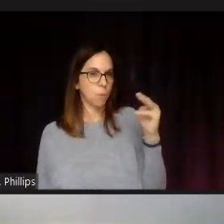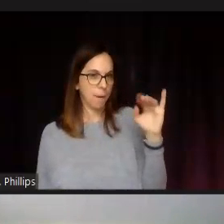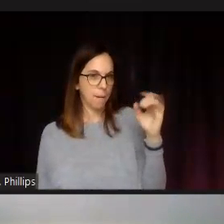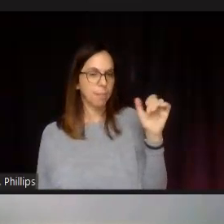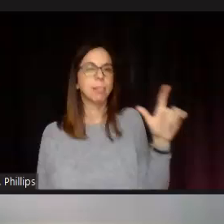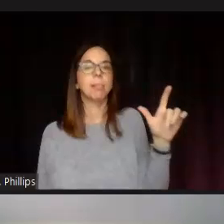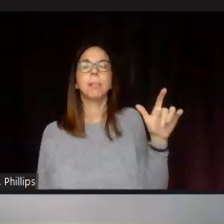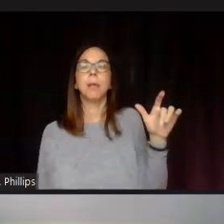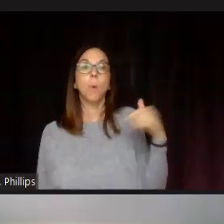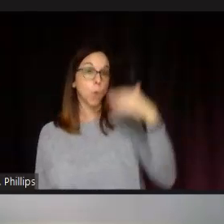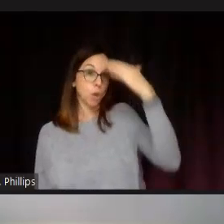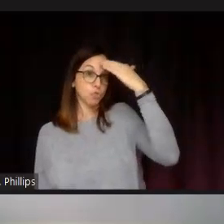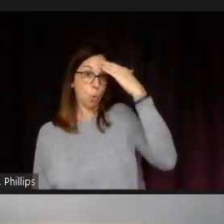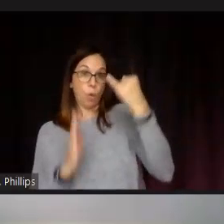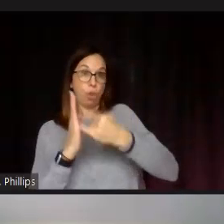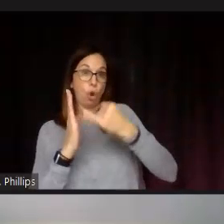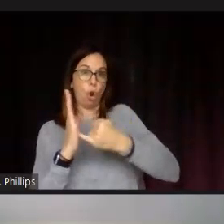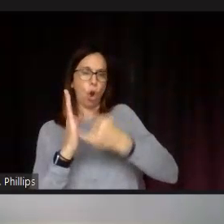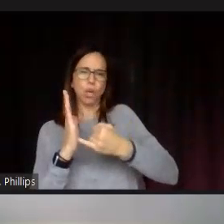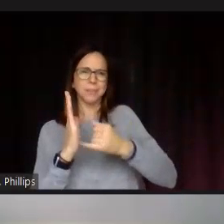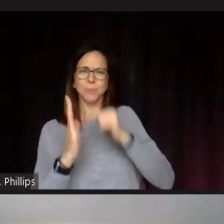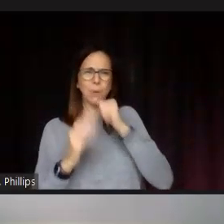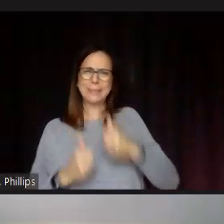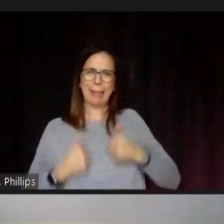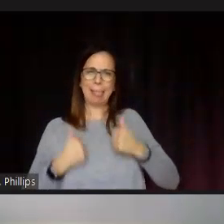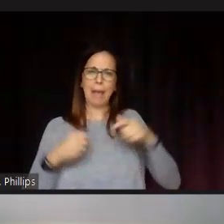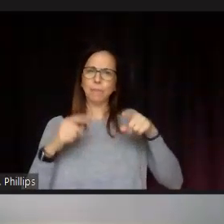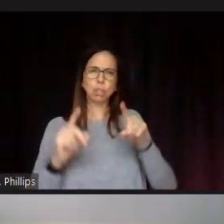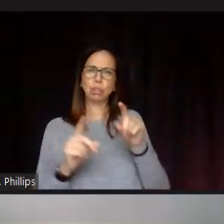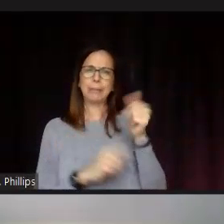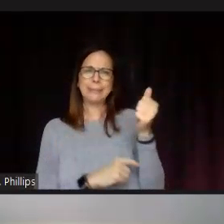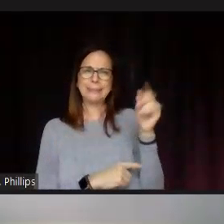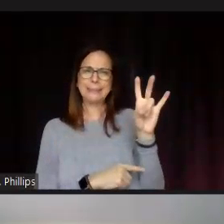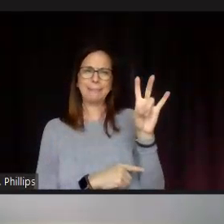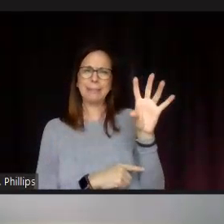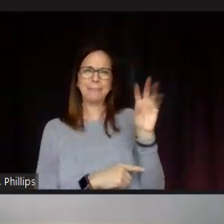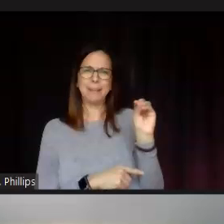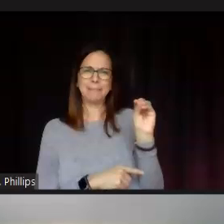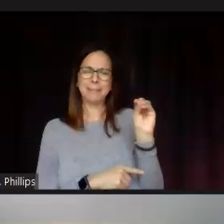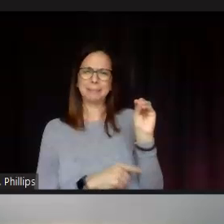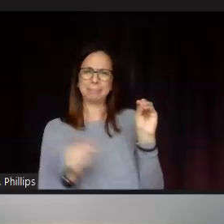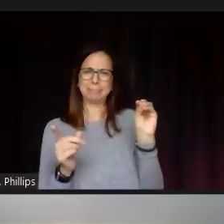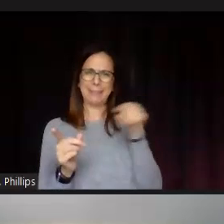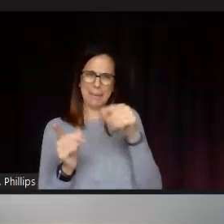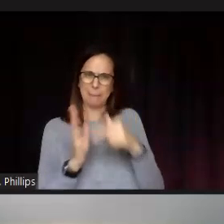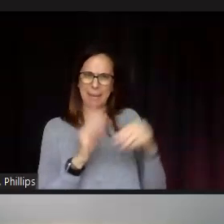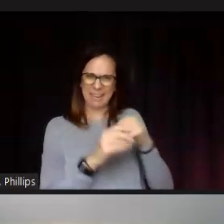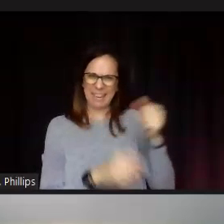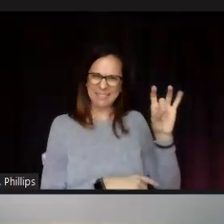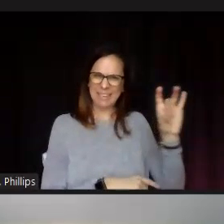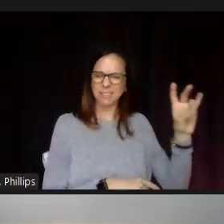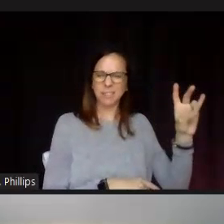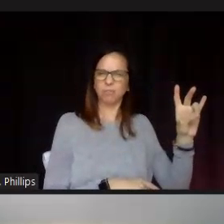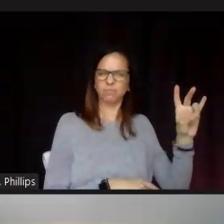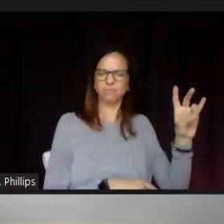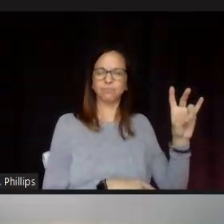apologize. We know that the artist could not have been alive at the time, right, if he painted this in 1887. So what else